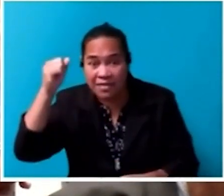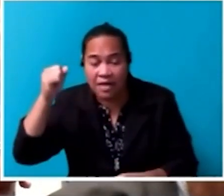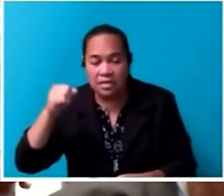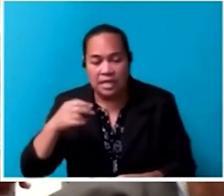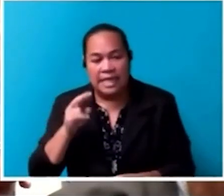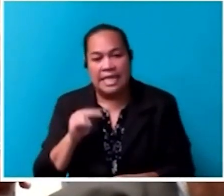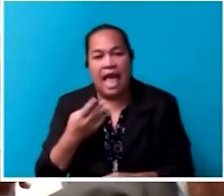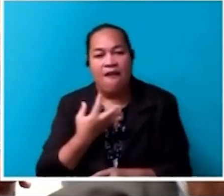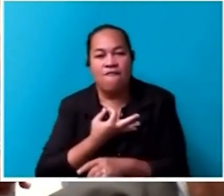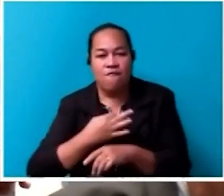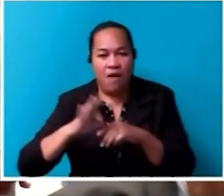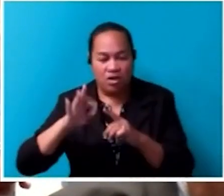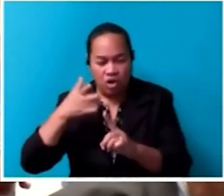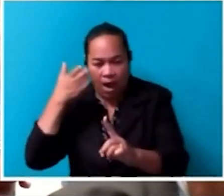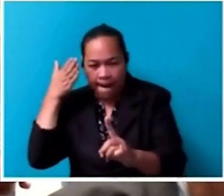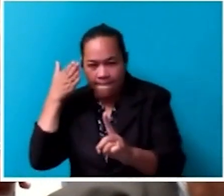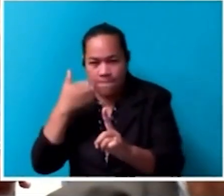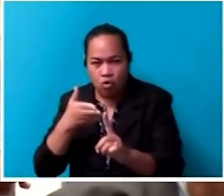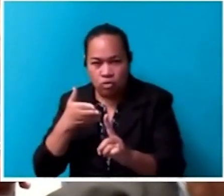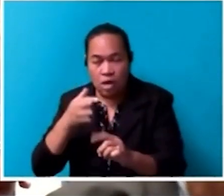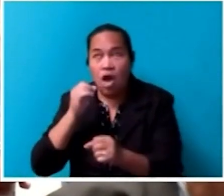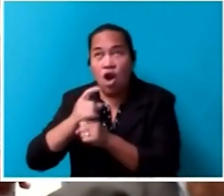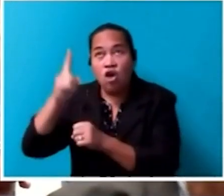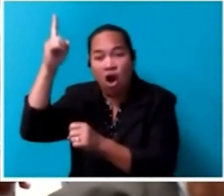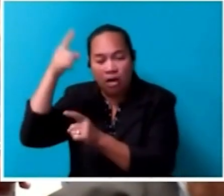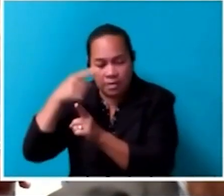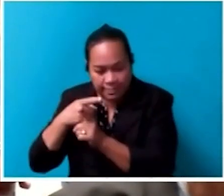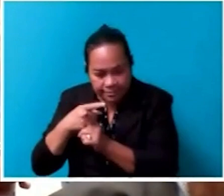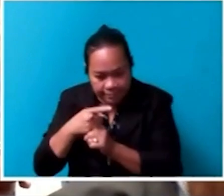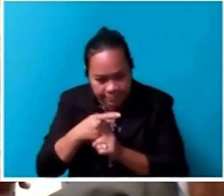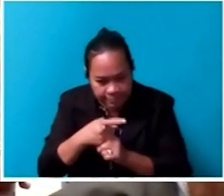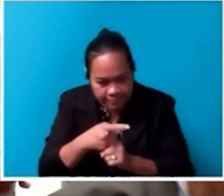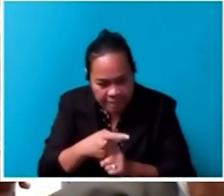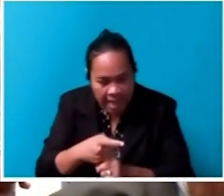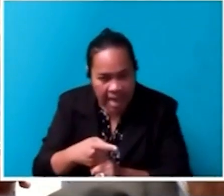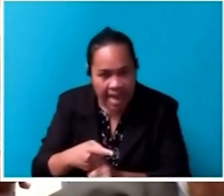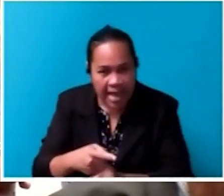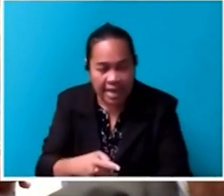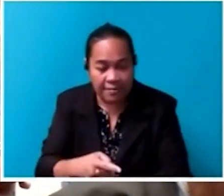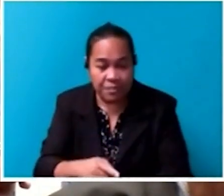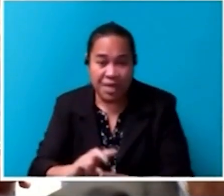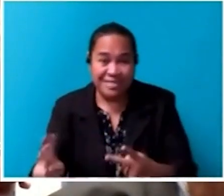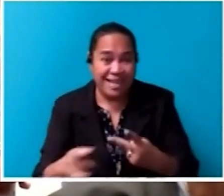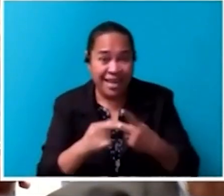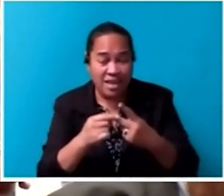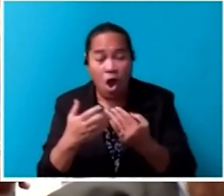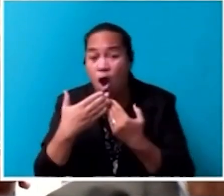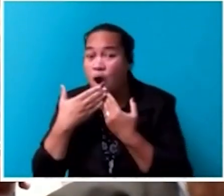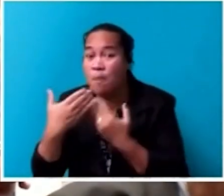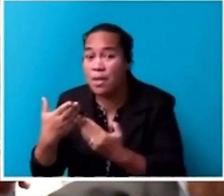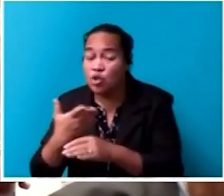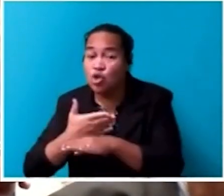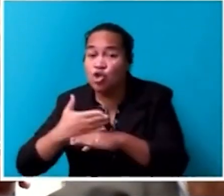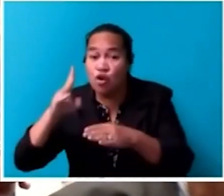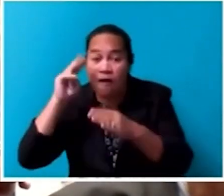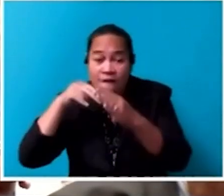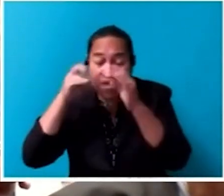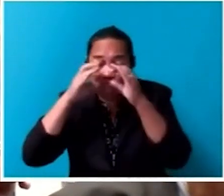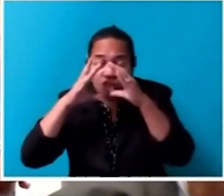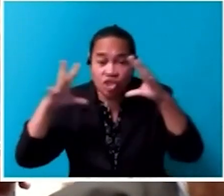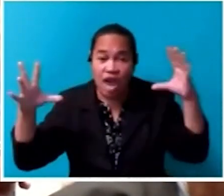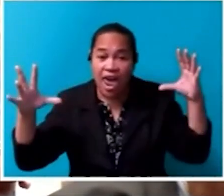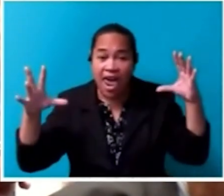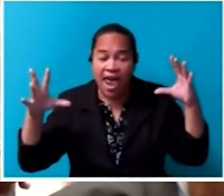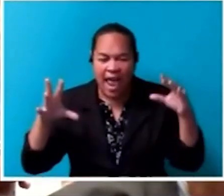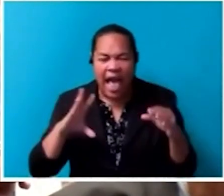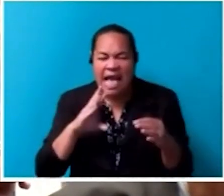approach, guided by divine wisdom. Secondly, it shows that obedience to a new vision, even if